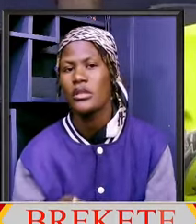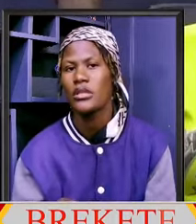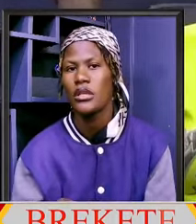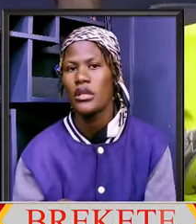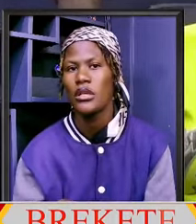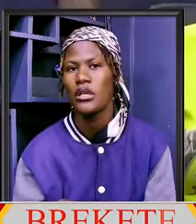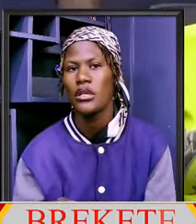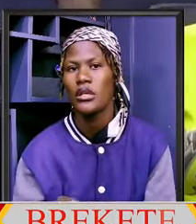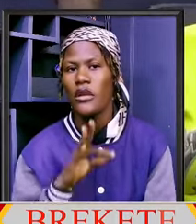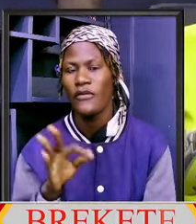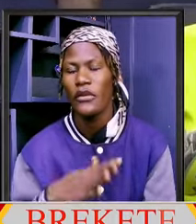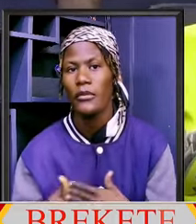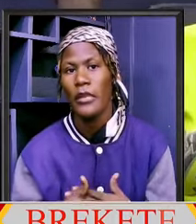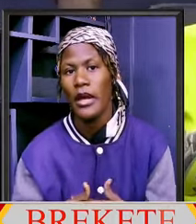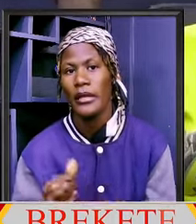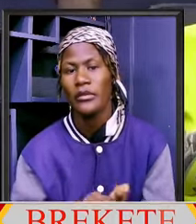all.